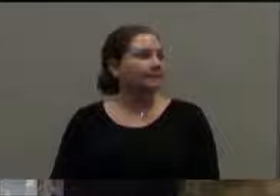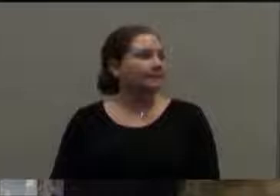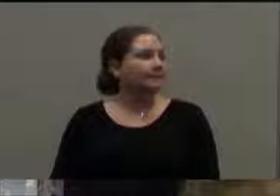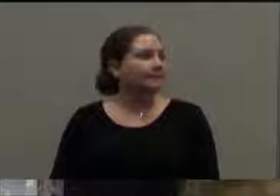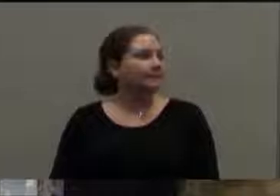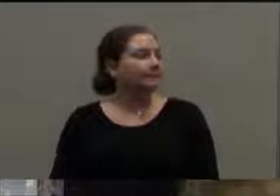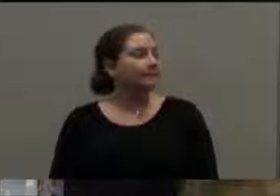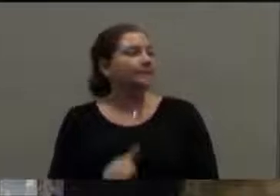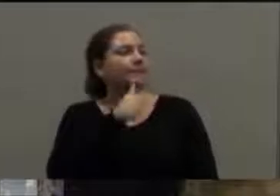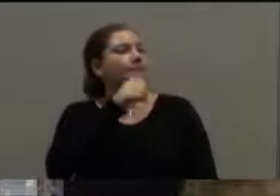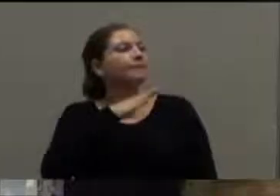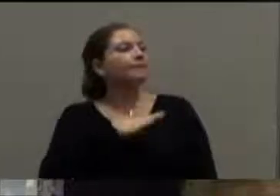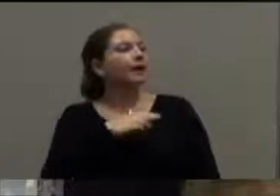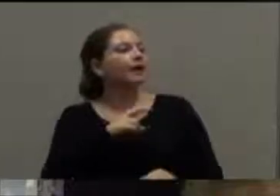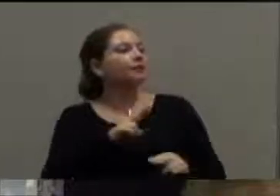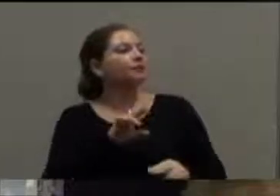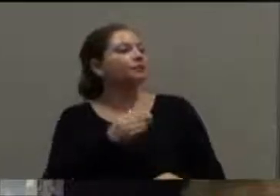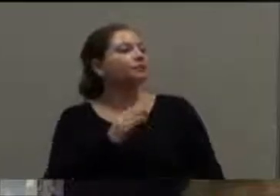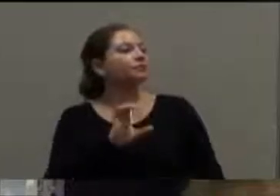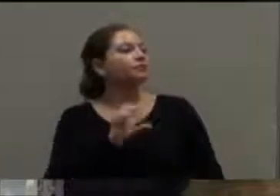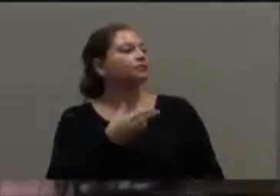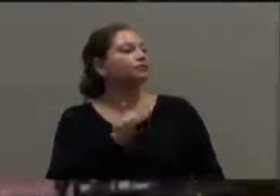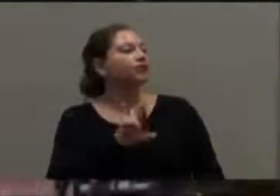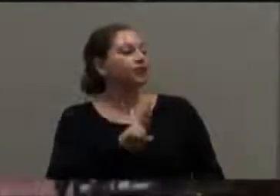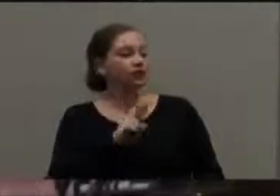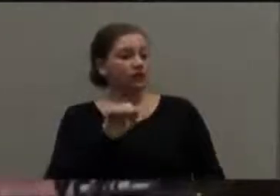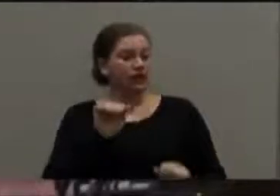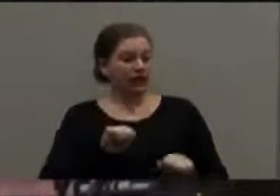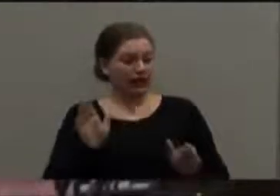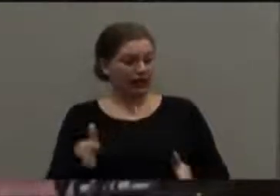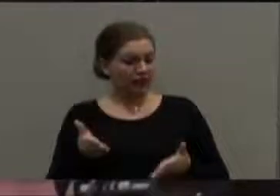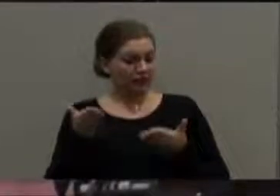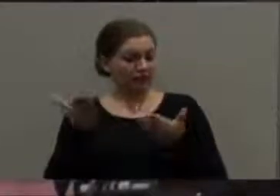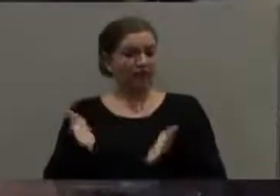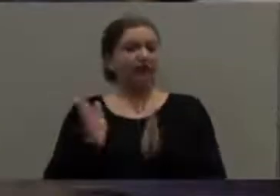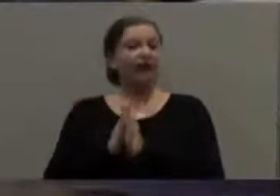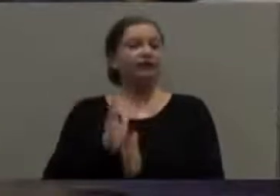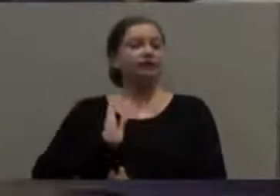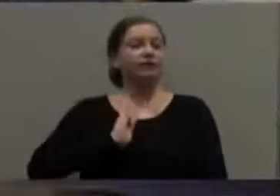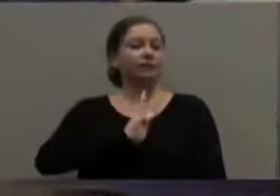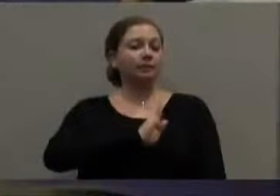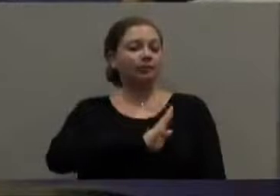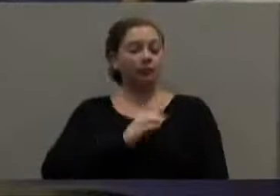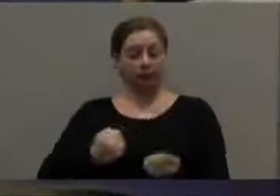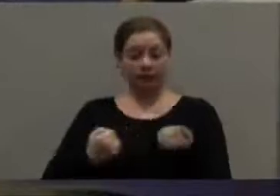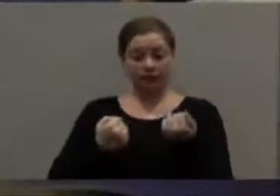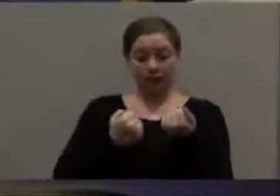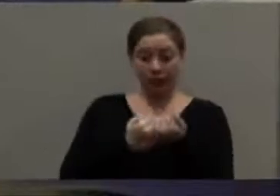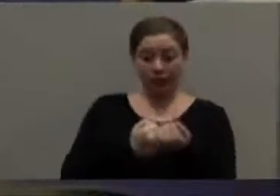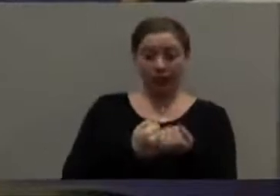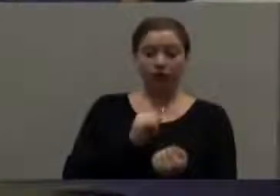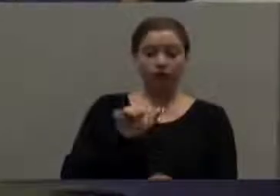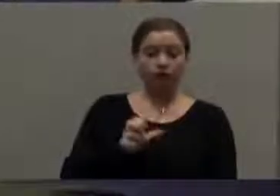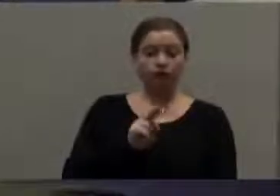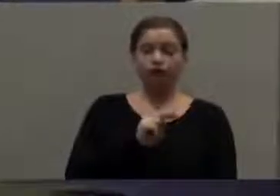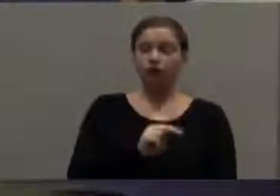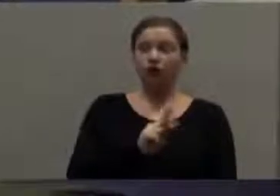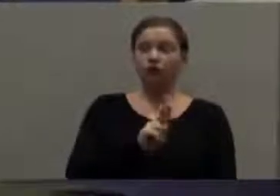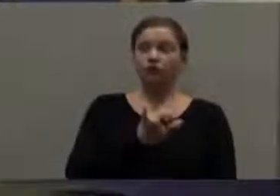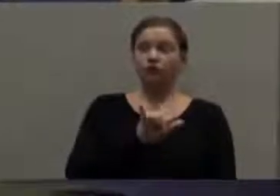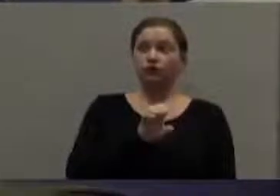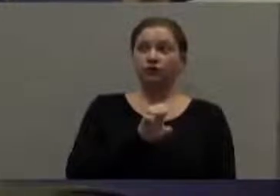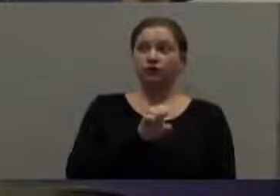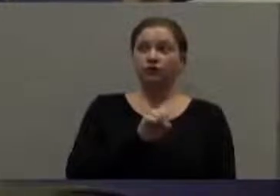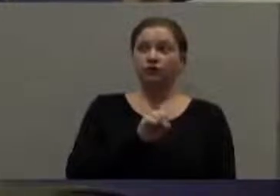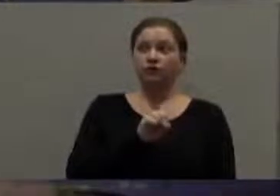Madam Chair, Yes. can I entertain a motion to ask the board to vote in support of Dr. Jon Rysewyk? I